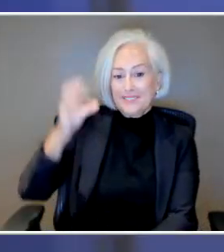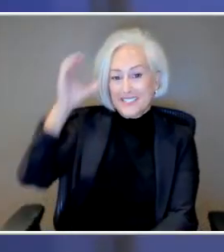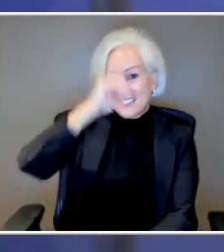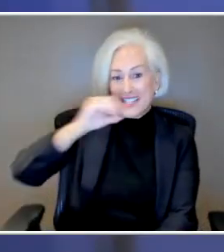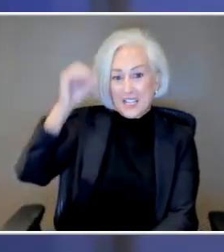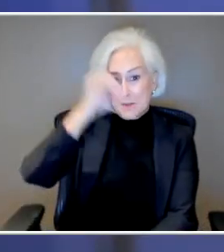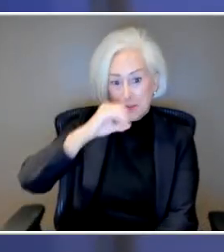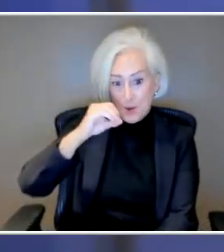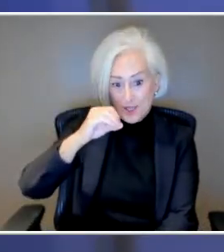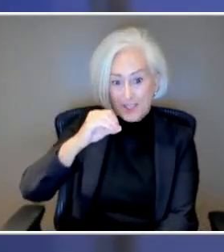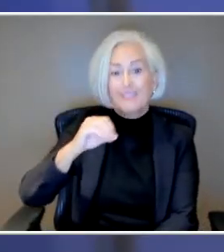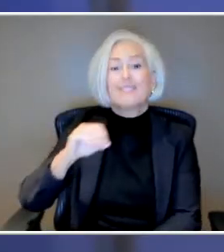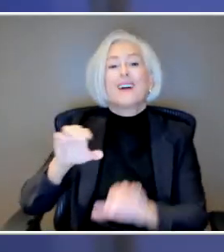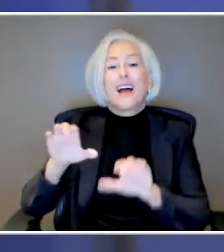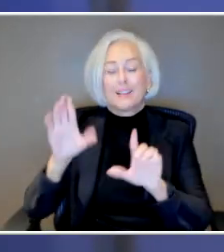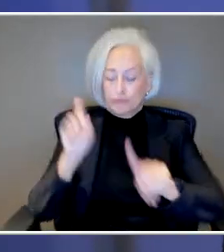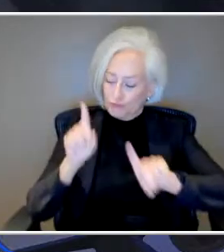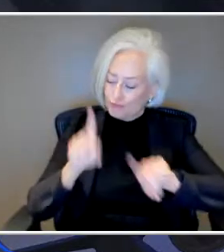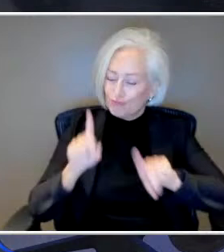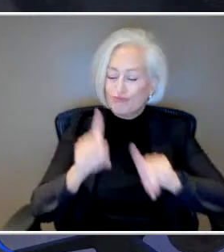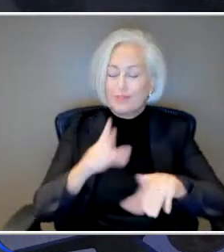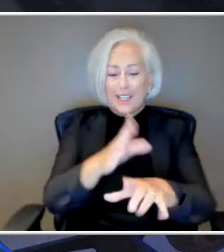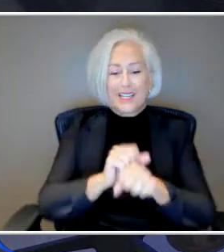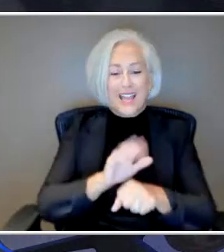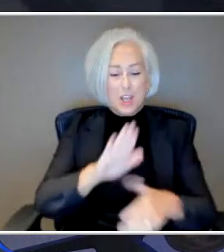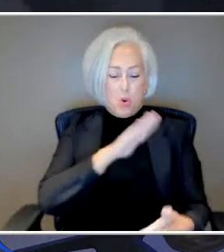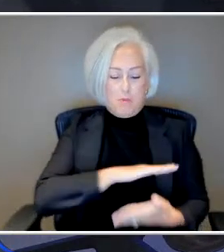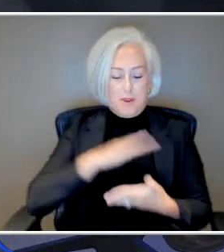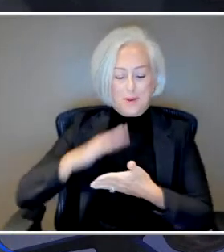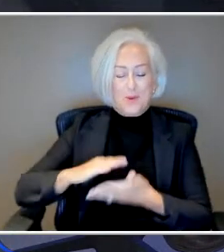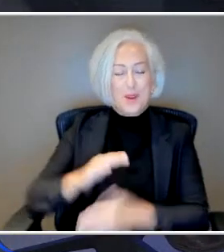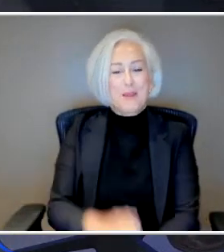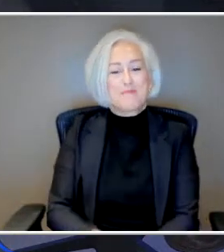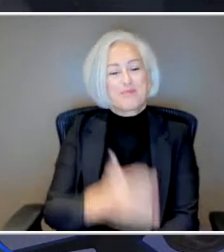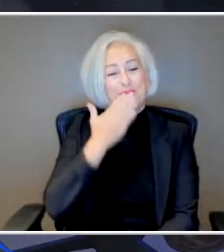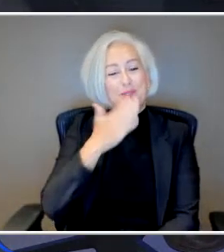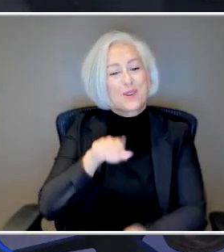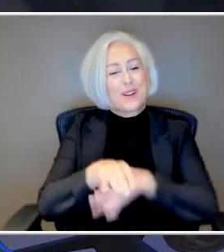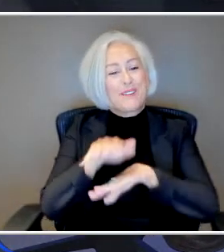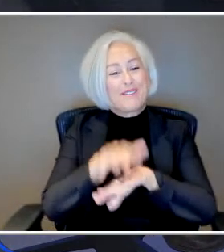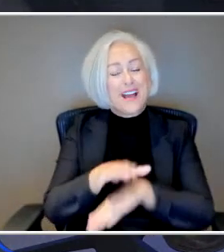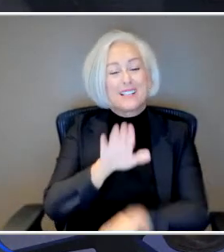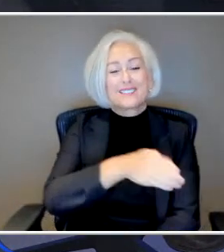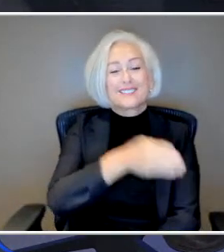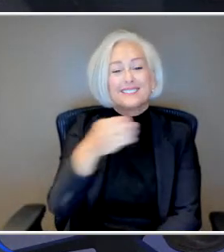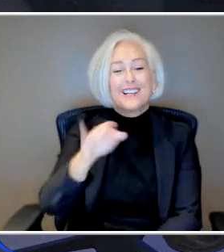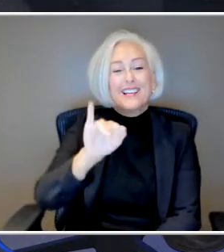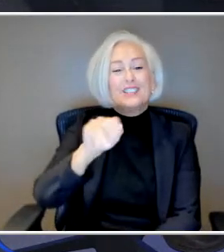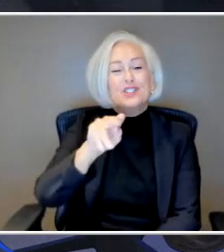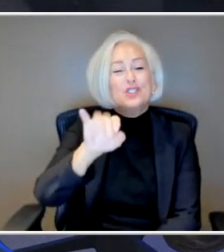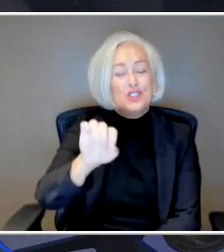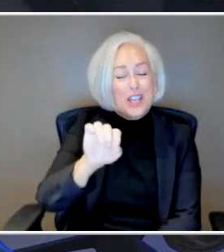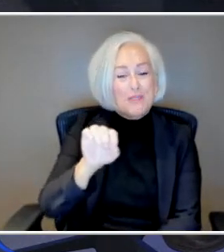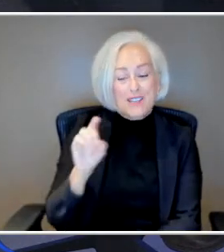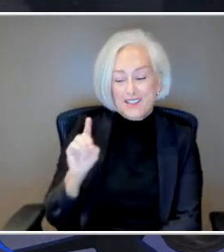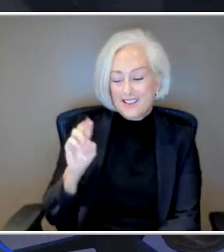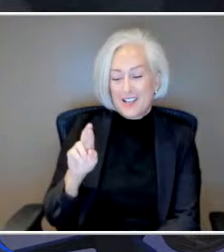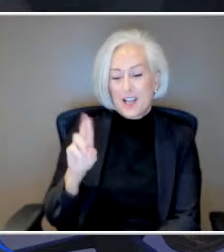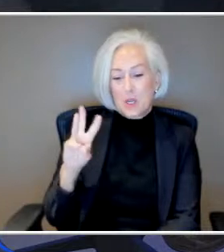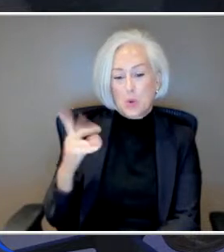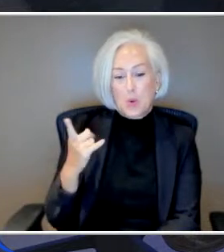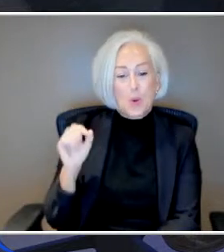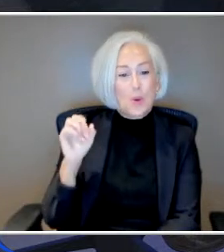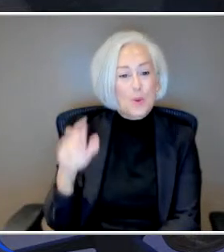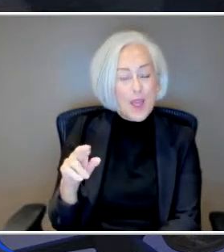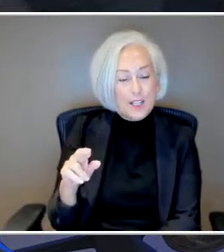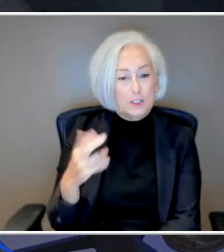Those mammograms. Yep. Can't say it any better than that. Great advice. Yeah. Jamie, friend Jamie, Dr. Wagner, what do you want